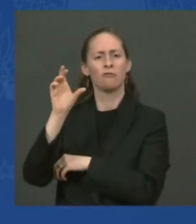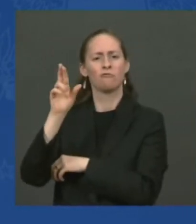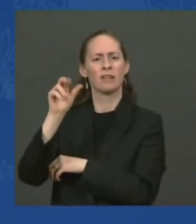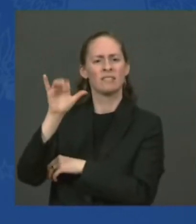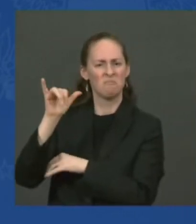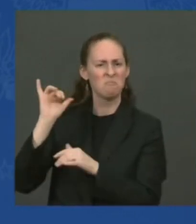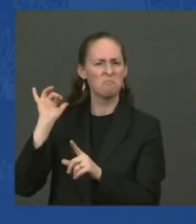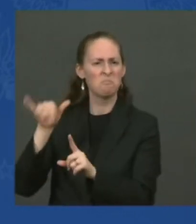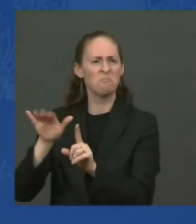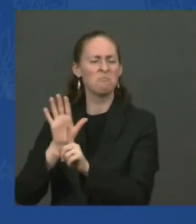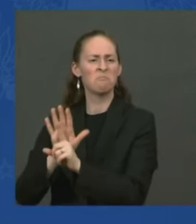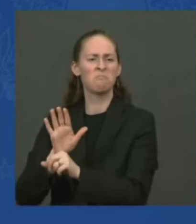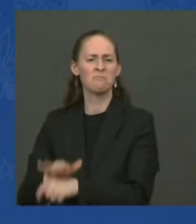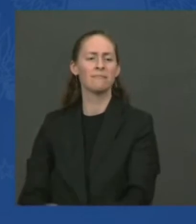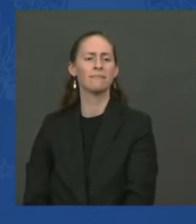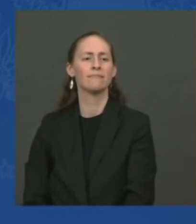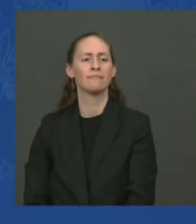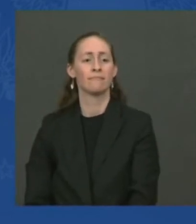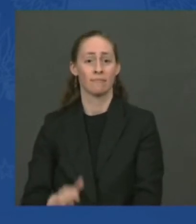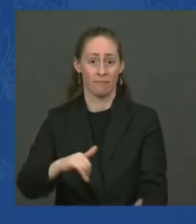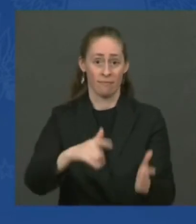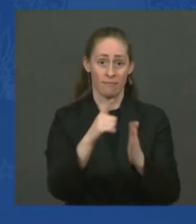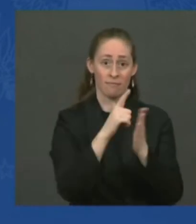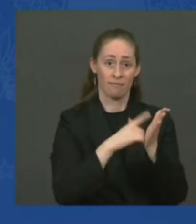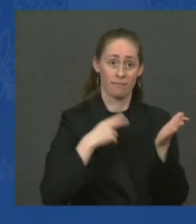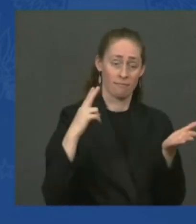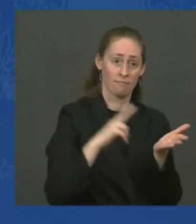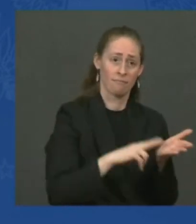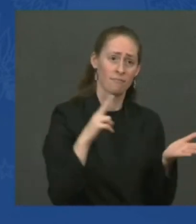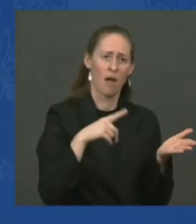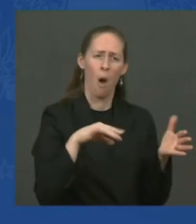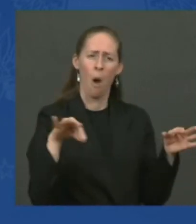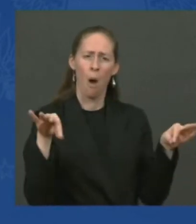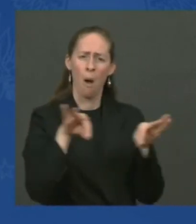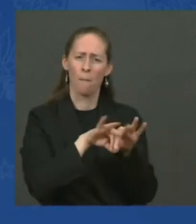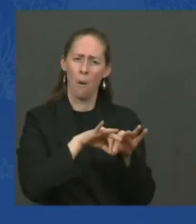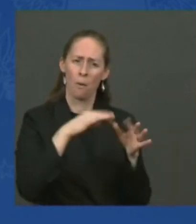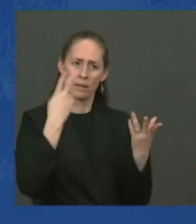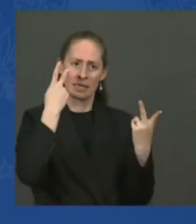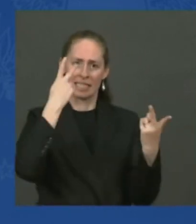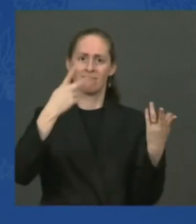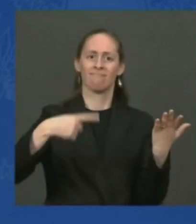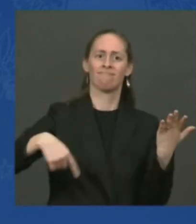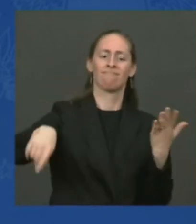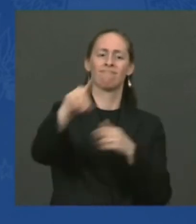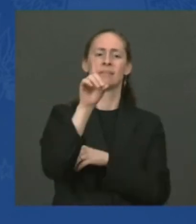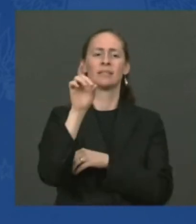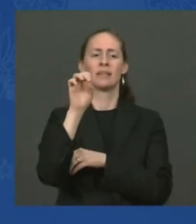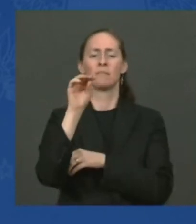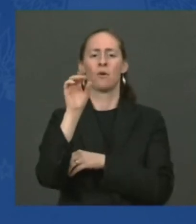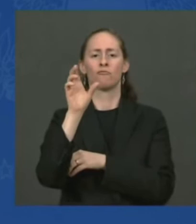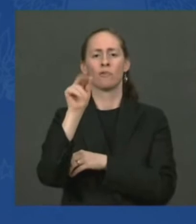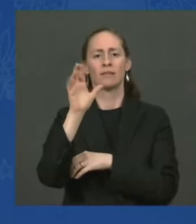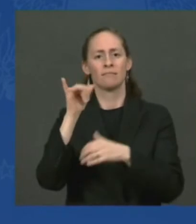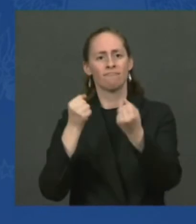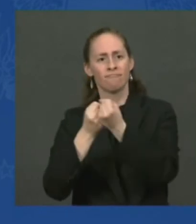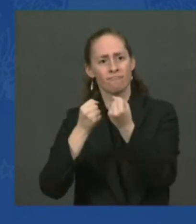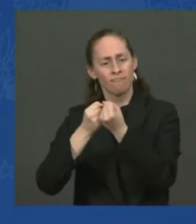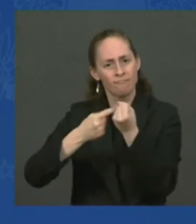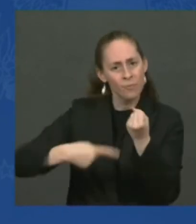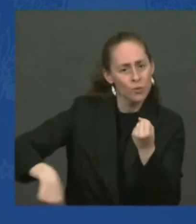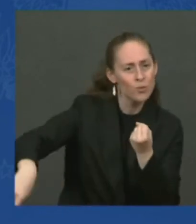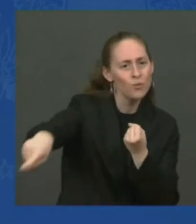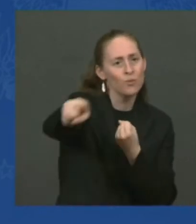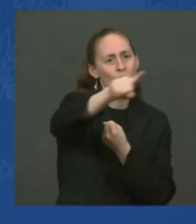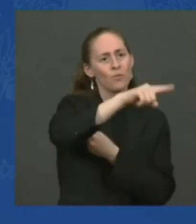truly consequential because we were made our democracy delivered for the American people. We compromised. We reached a